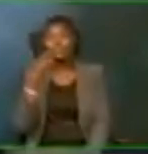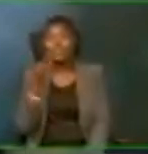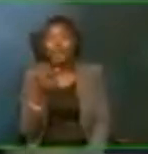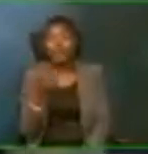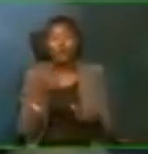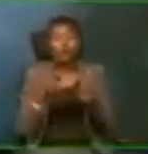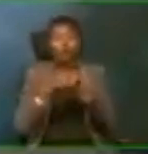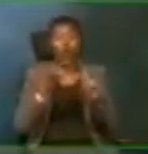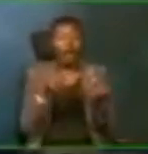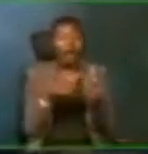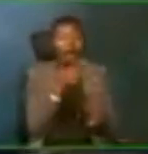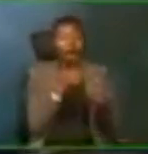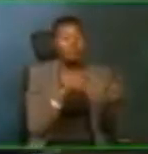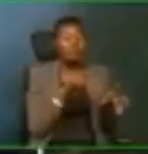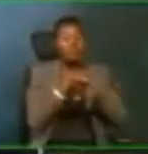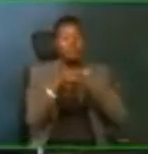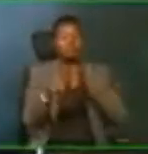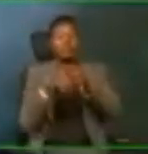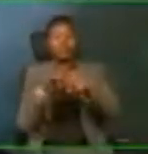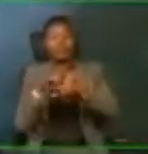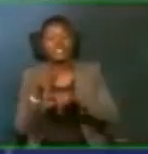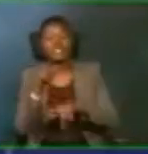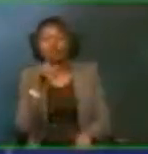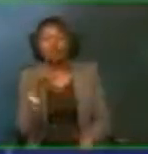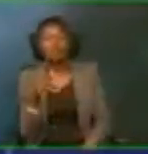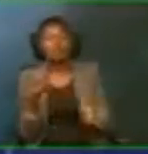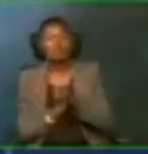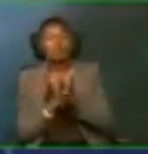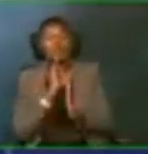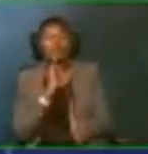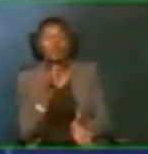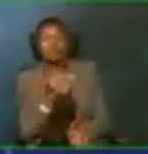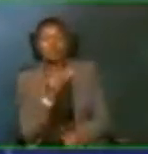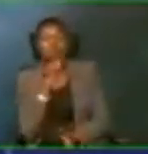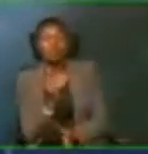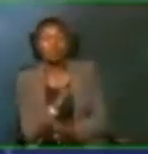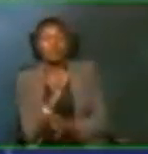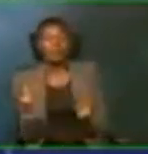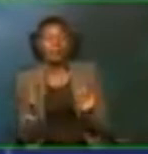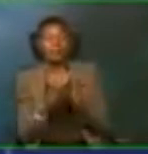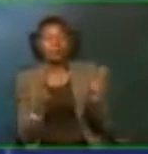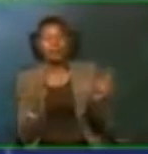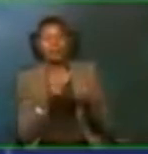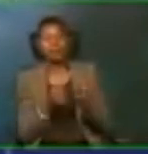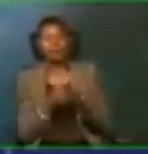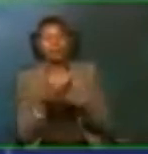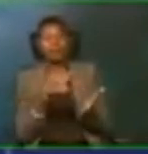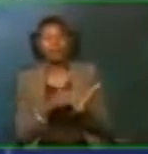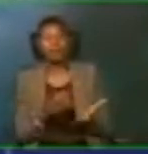perceive you, that is no more a big issue.